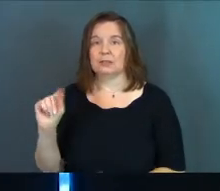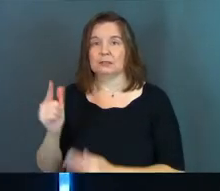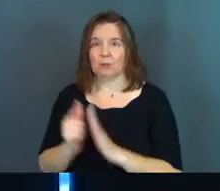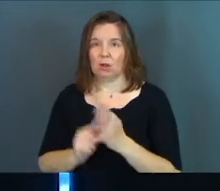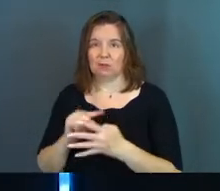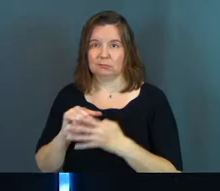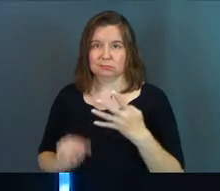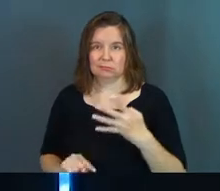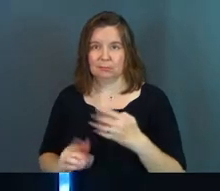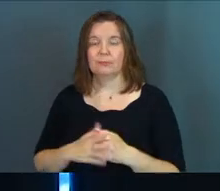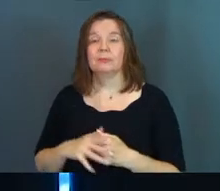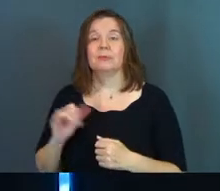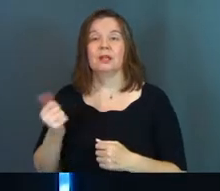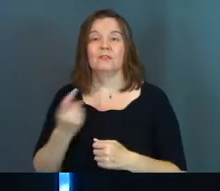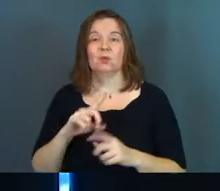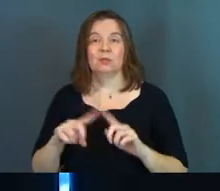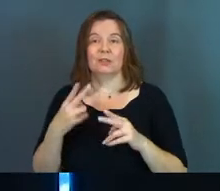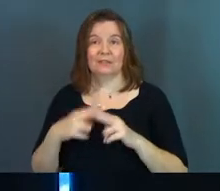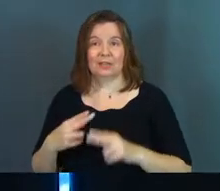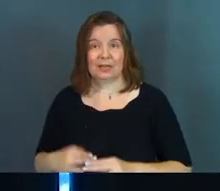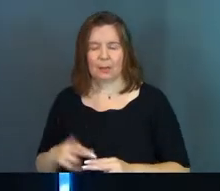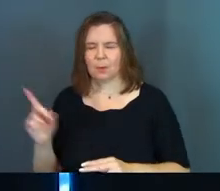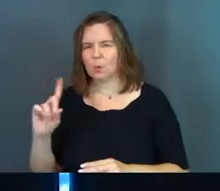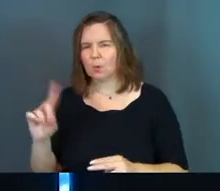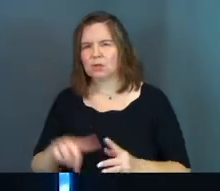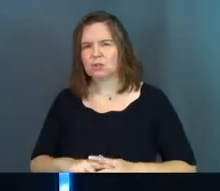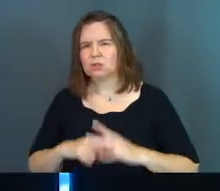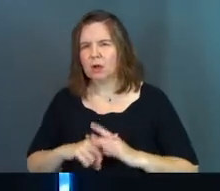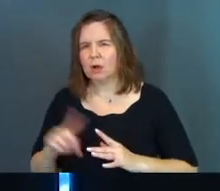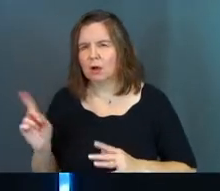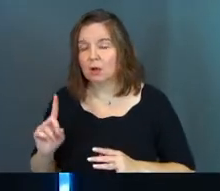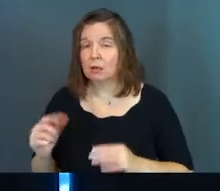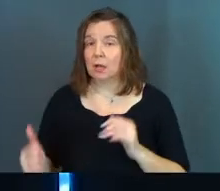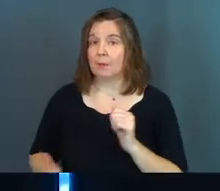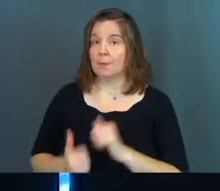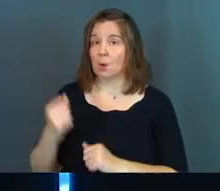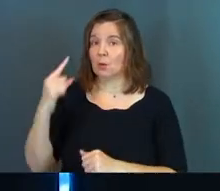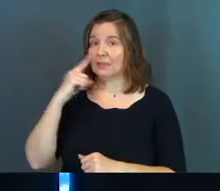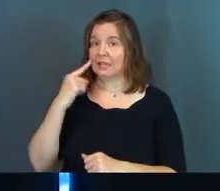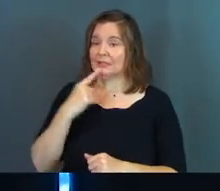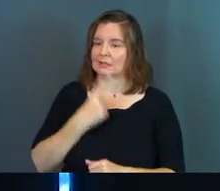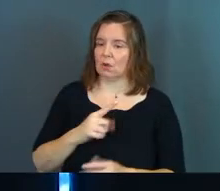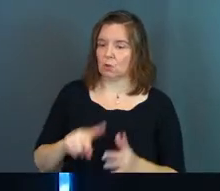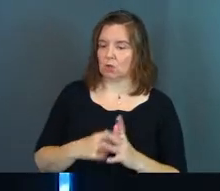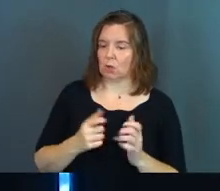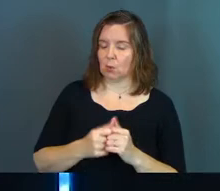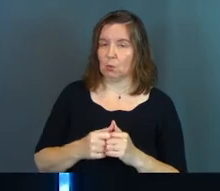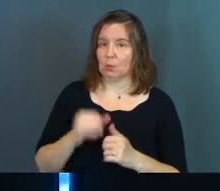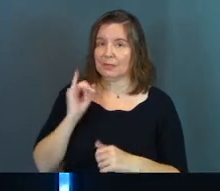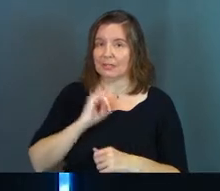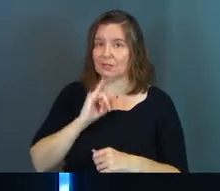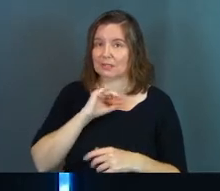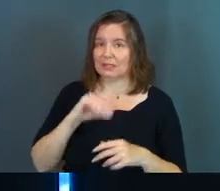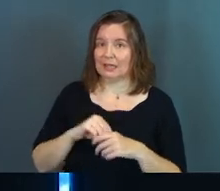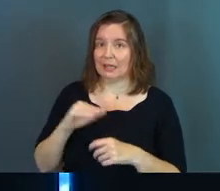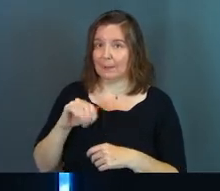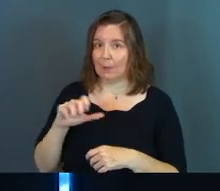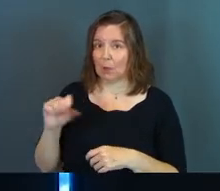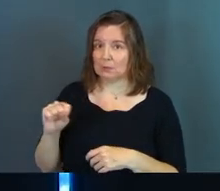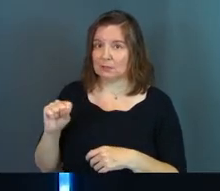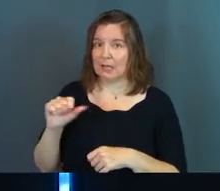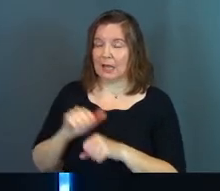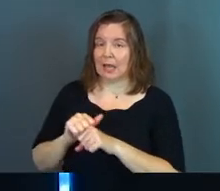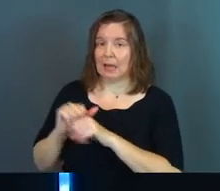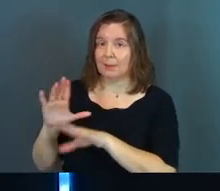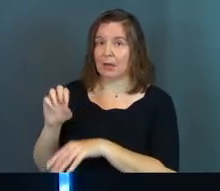people, okay? So that's few different names. Where does it start? Most would think and say, like, hey, it starts with the Israelites and Moses at